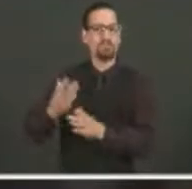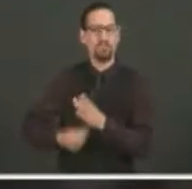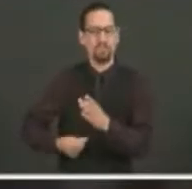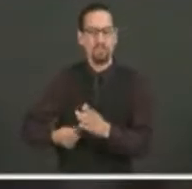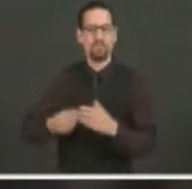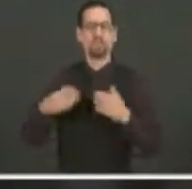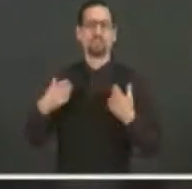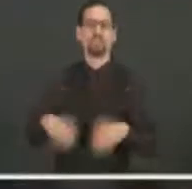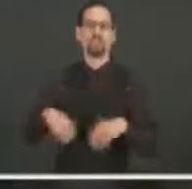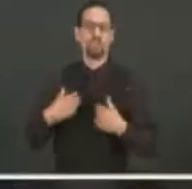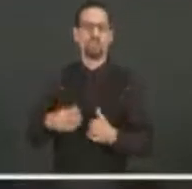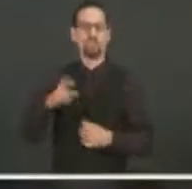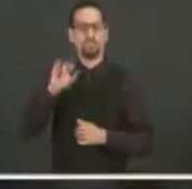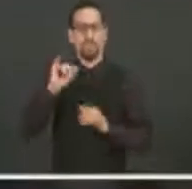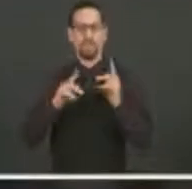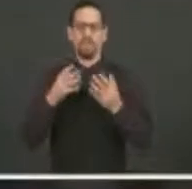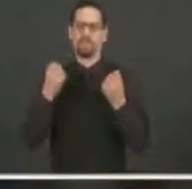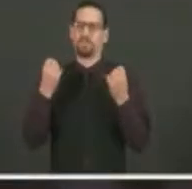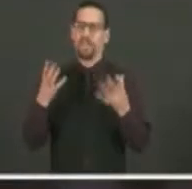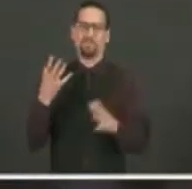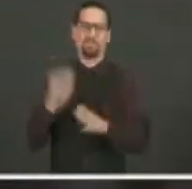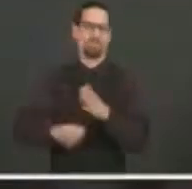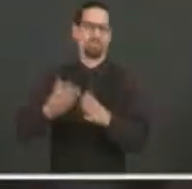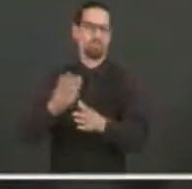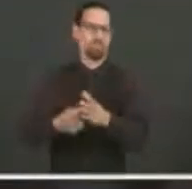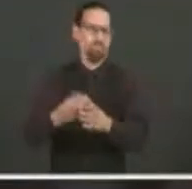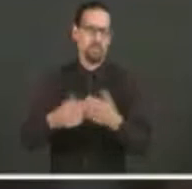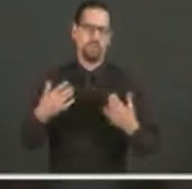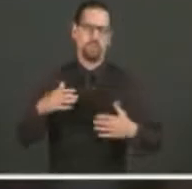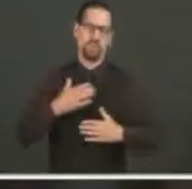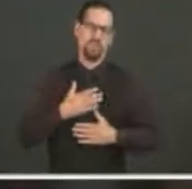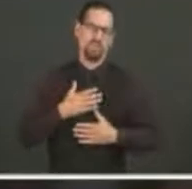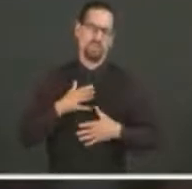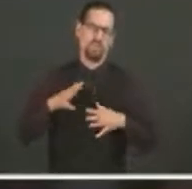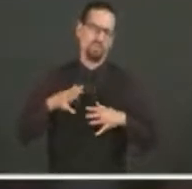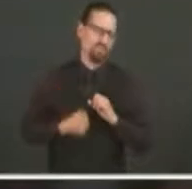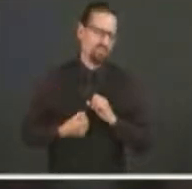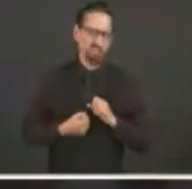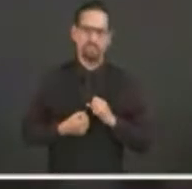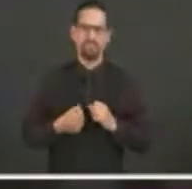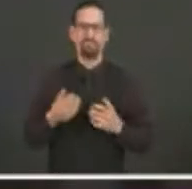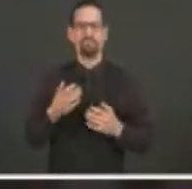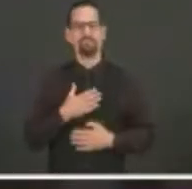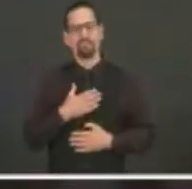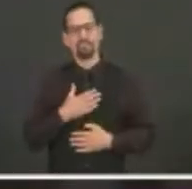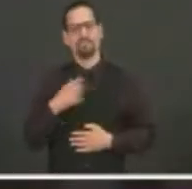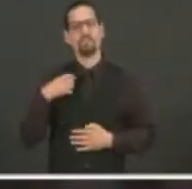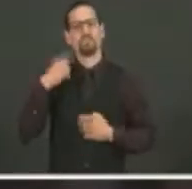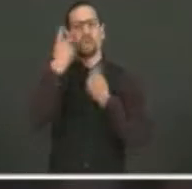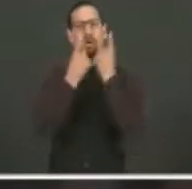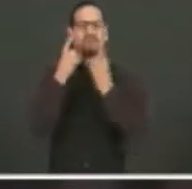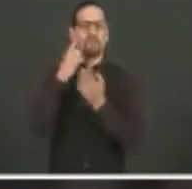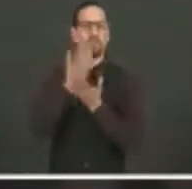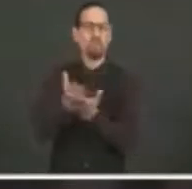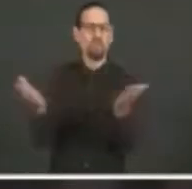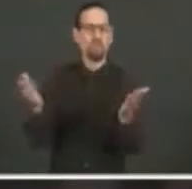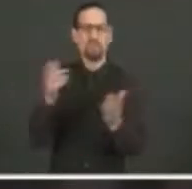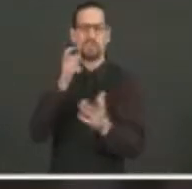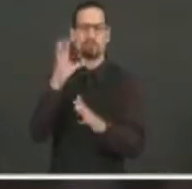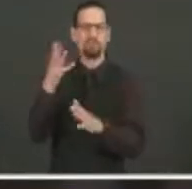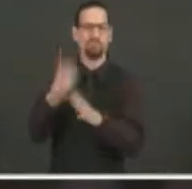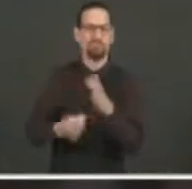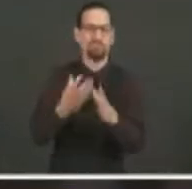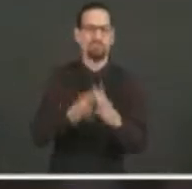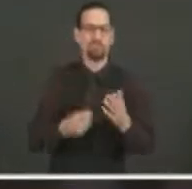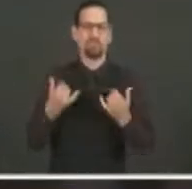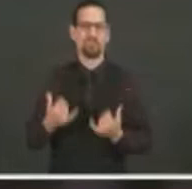Rhode Islanders who have lost loved ones. So please keep these Rhode Islanders in your thoughts and prayers today